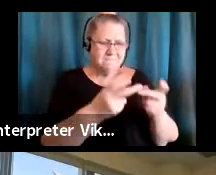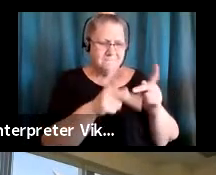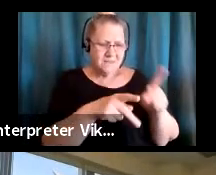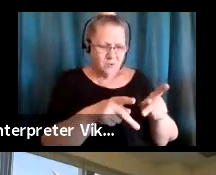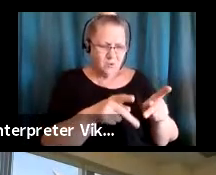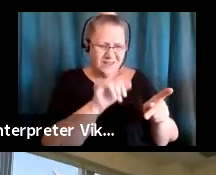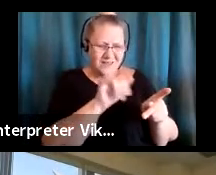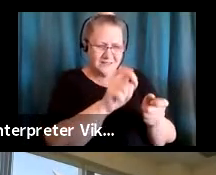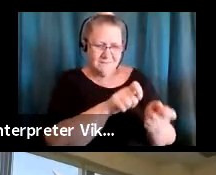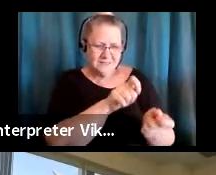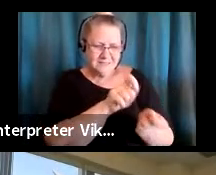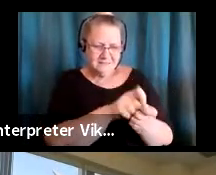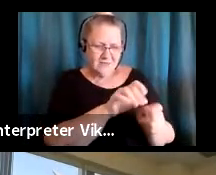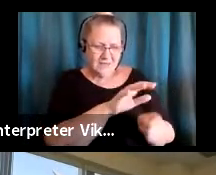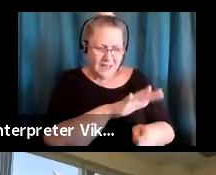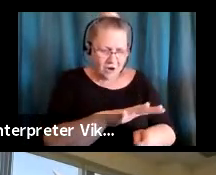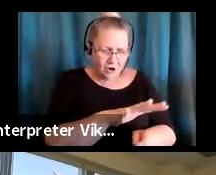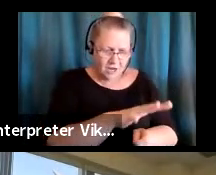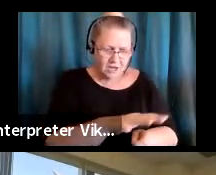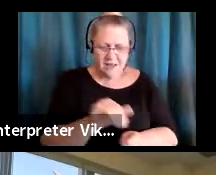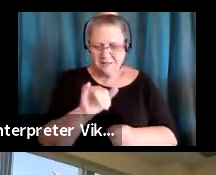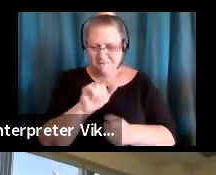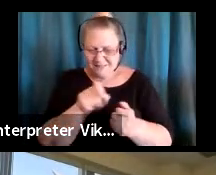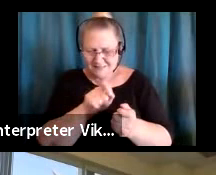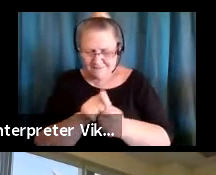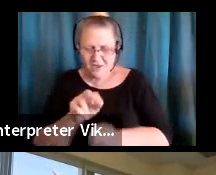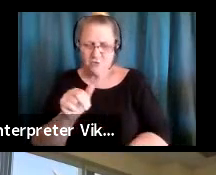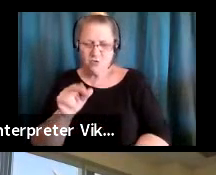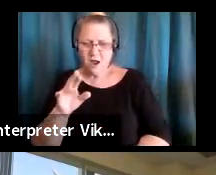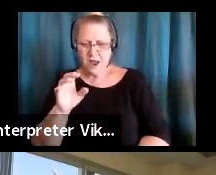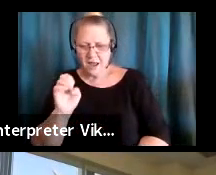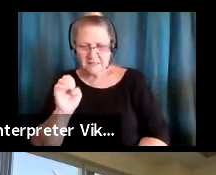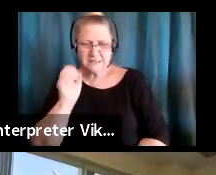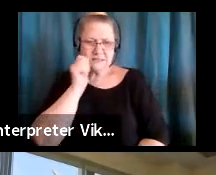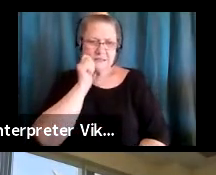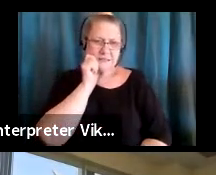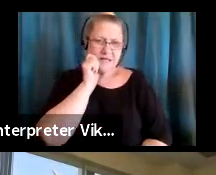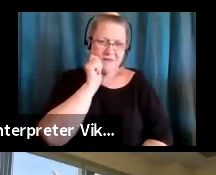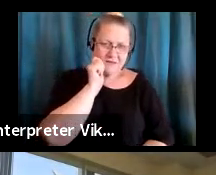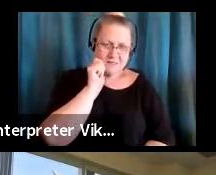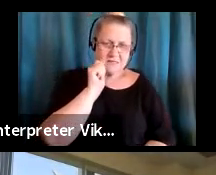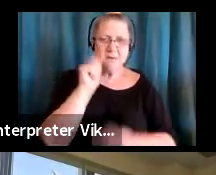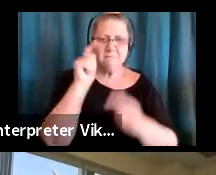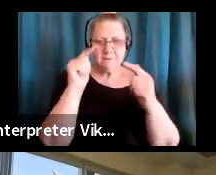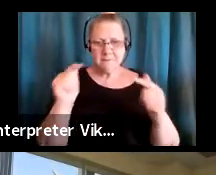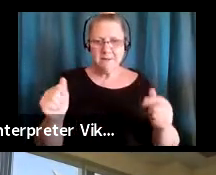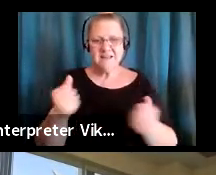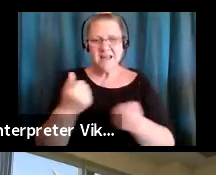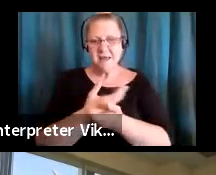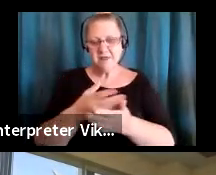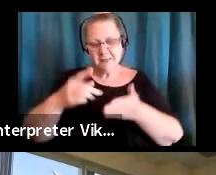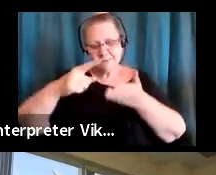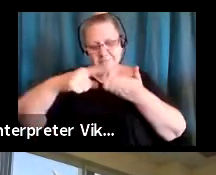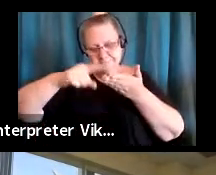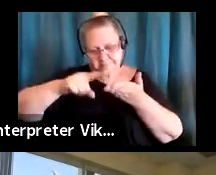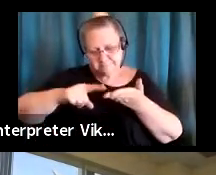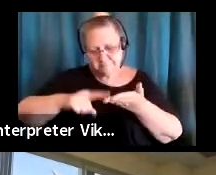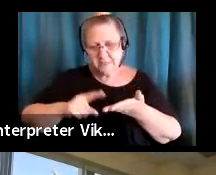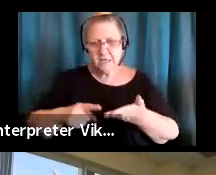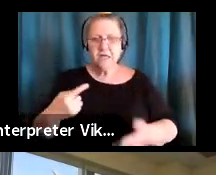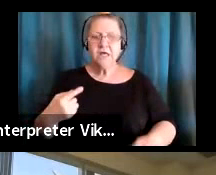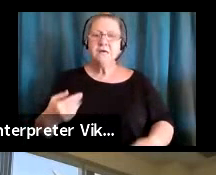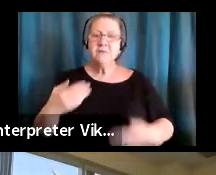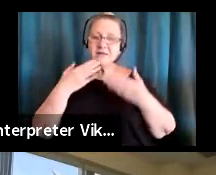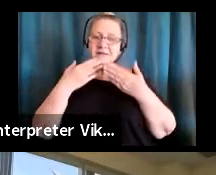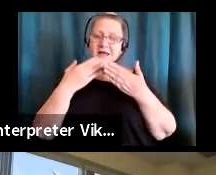in just a moment. So, you know, really appreciating, especially our colleagues at California Department of Health, who have just been instrumental